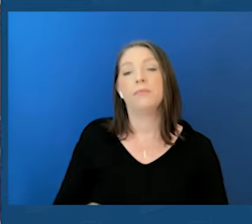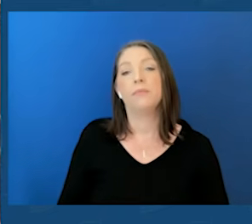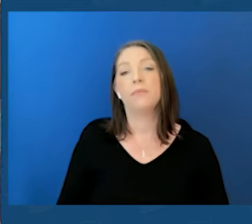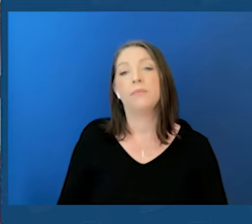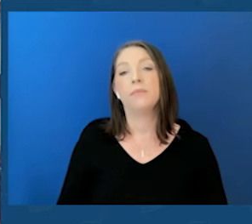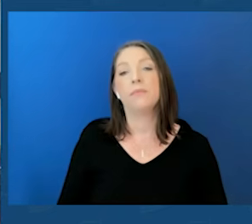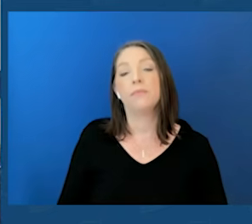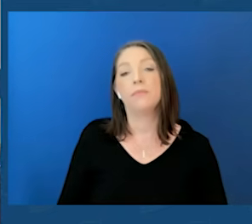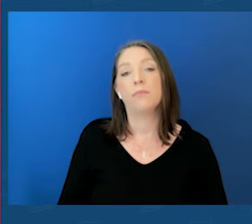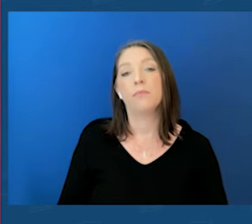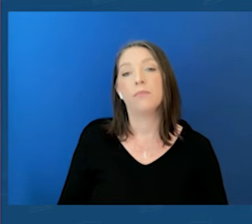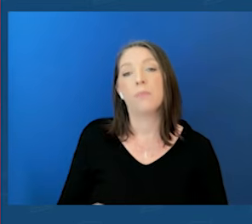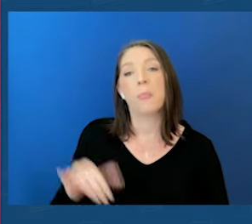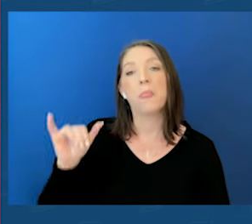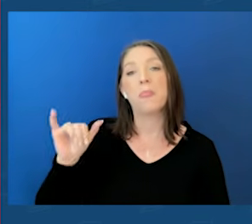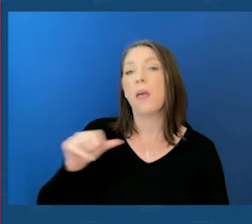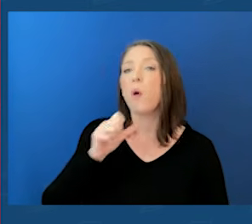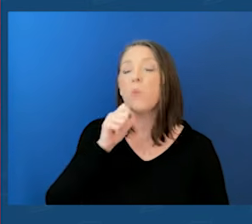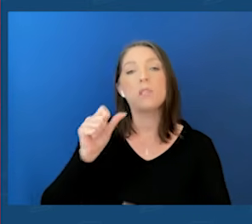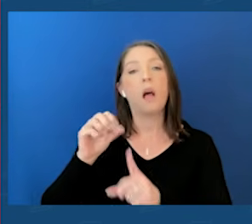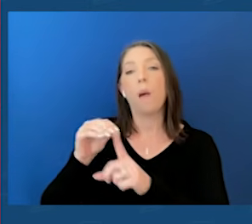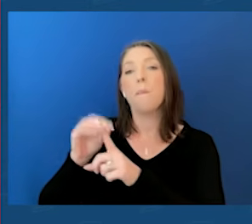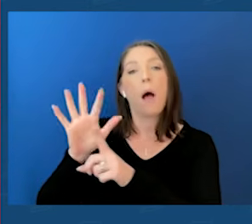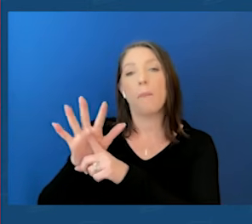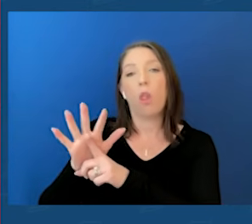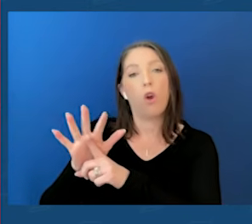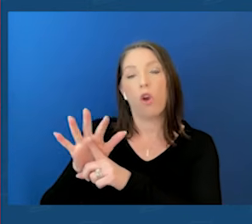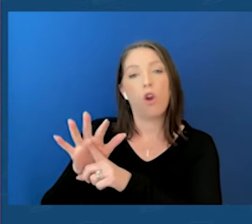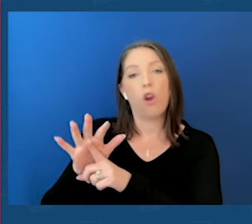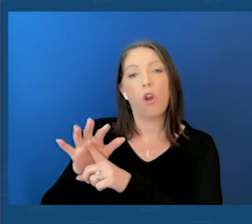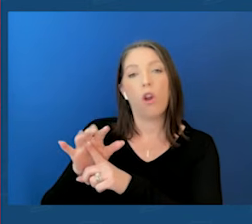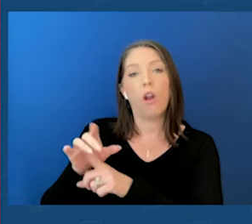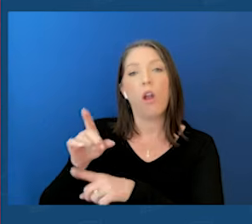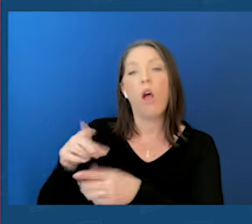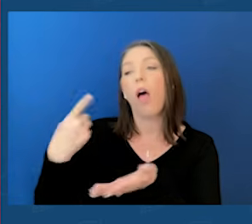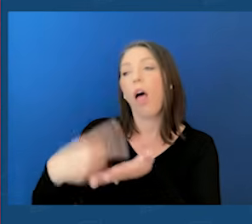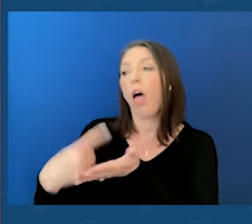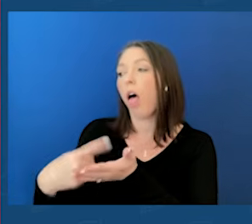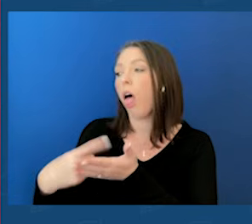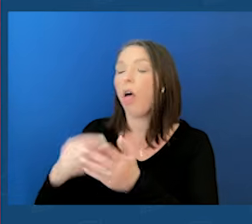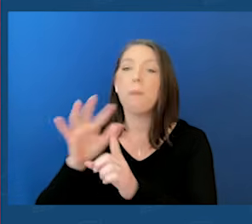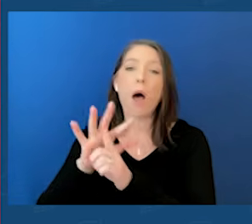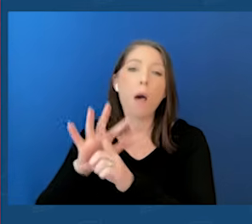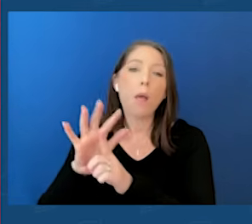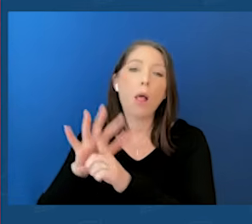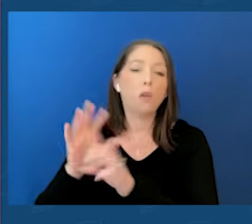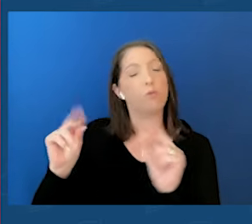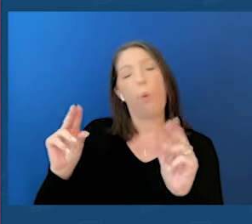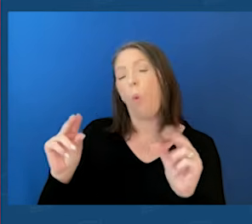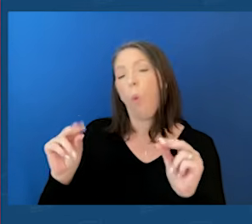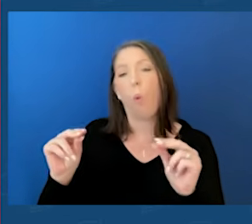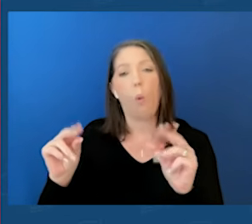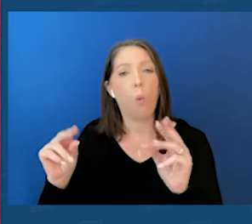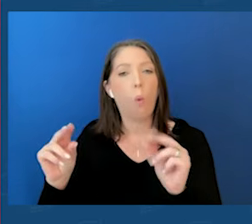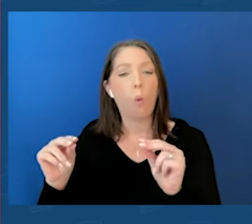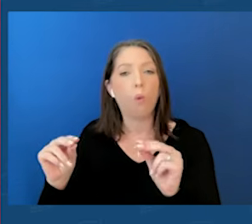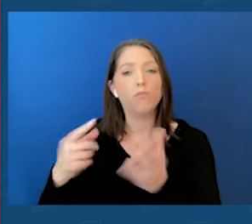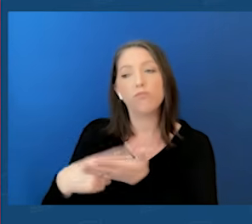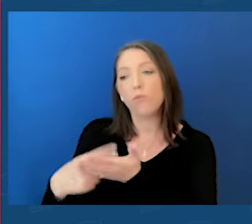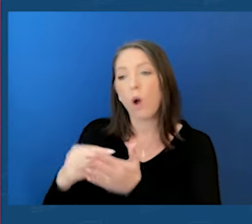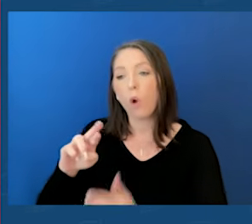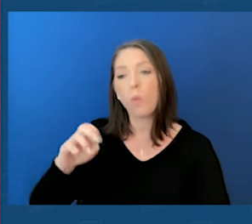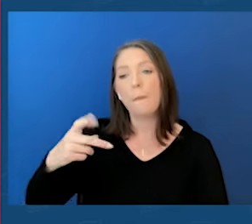was not a popular thing to talk about reparations. So only those that have seen